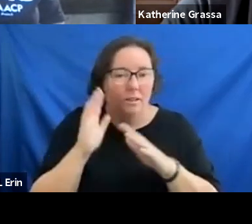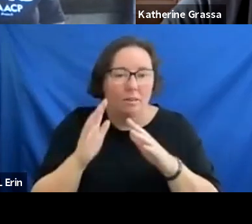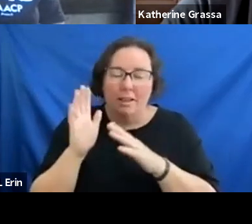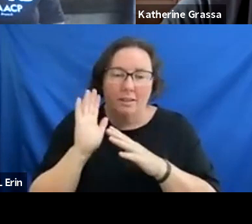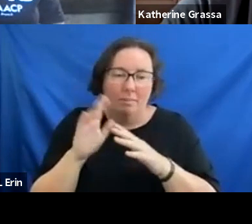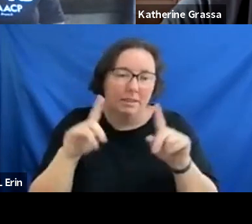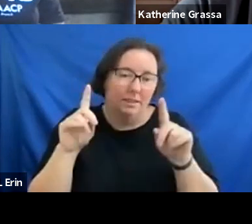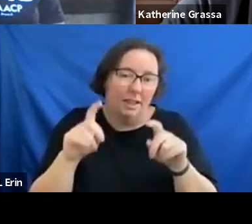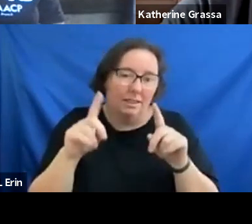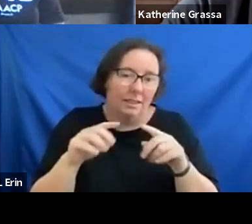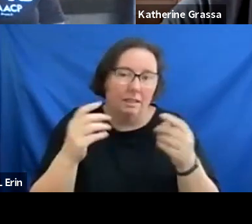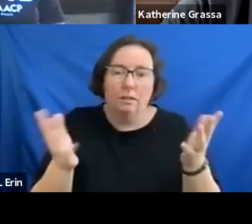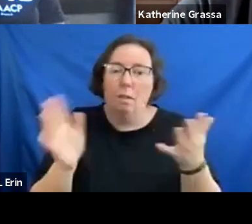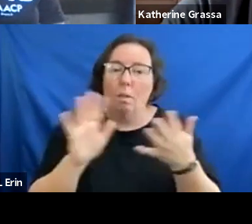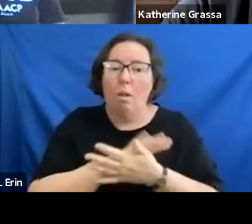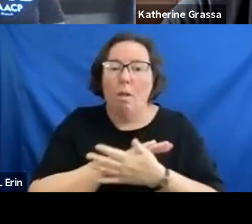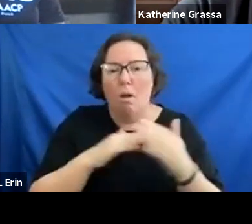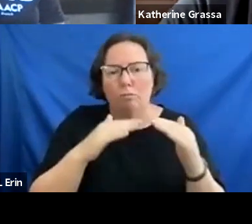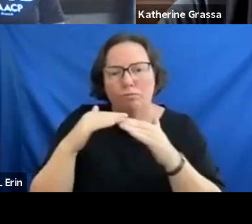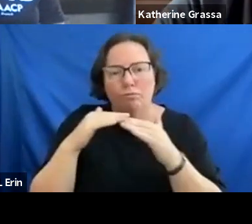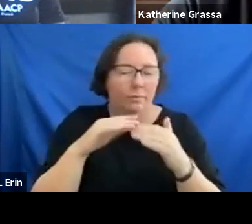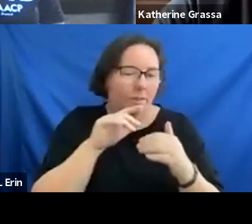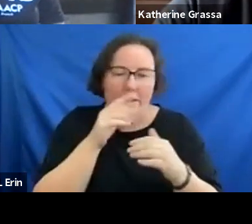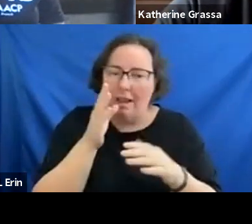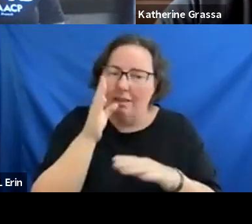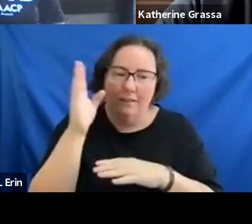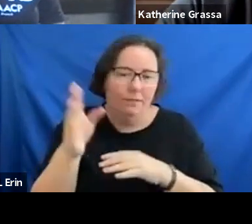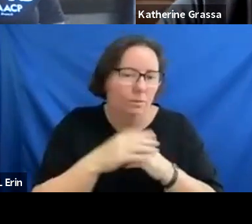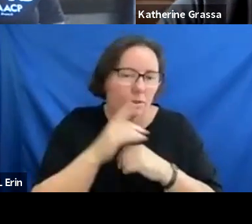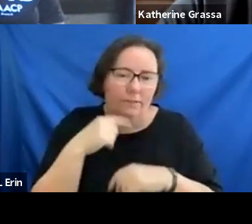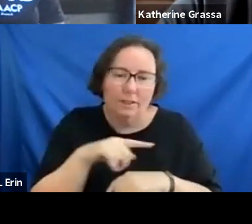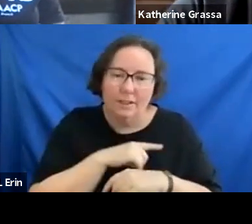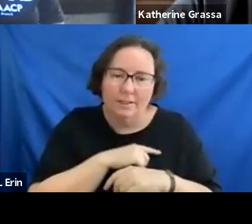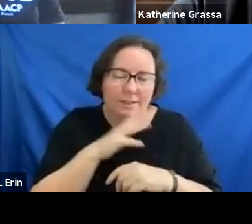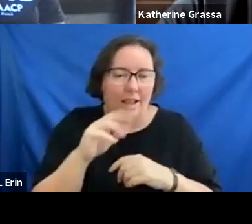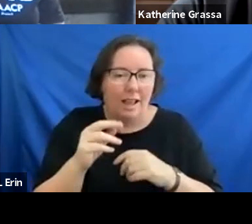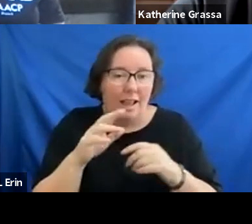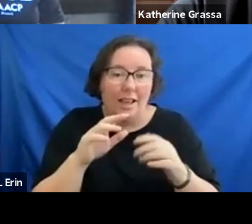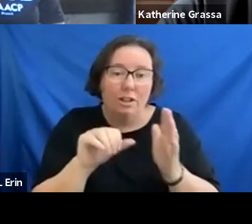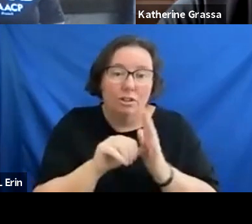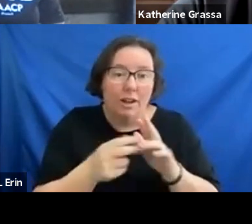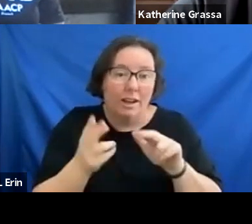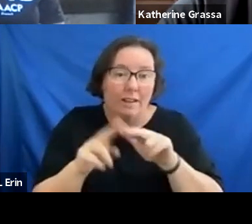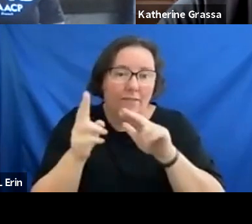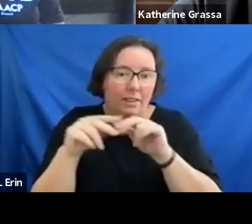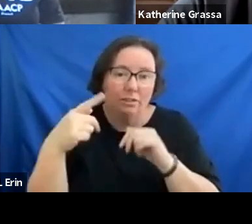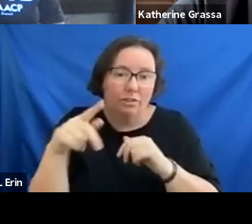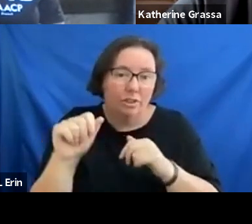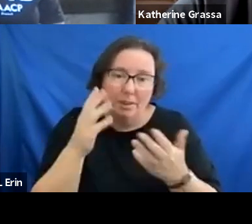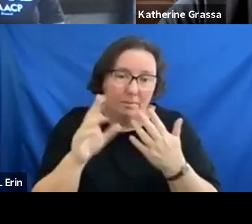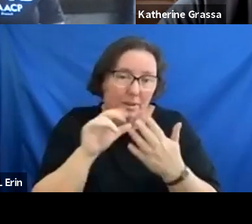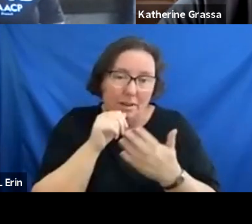test providing the mirage of meritocracy is not the way forward. And given the ubiquity of grade inflation, it's possible that GPA is not